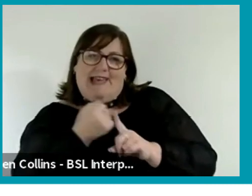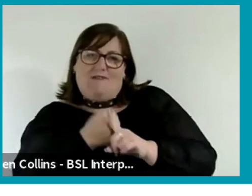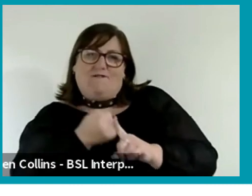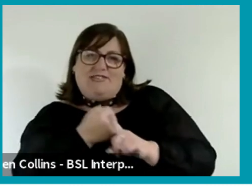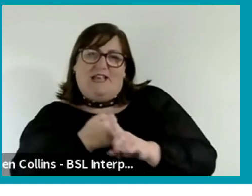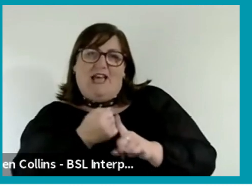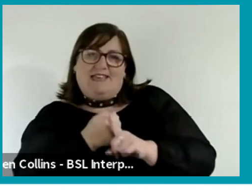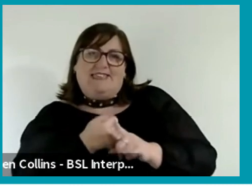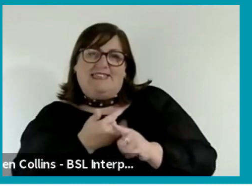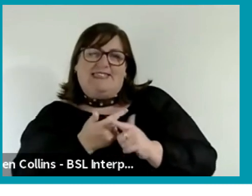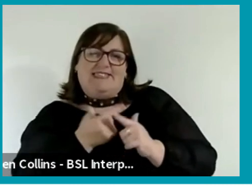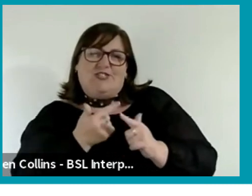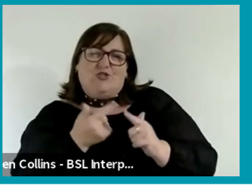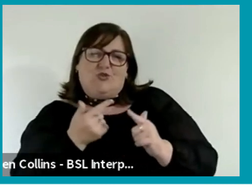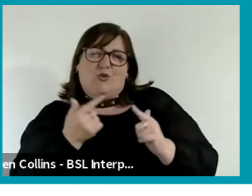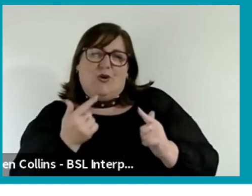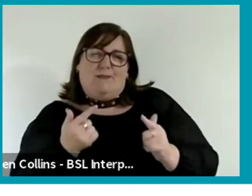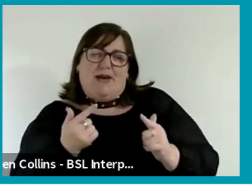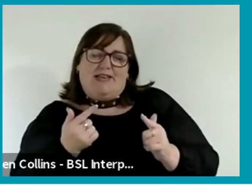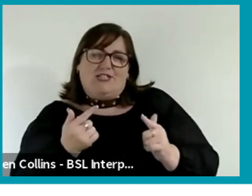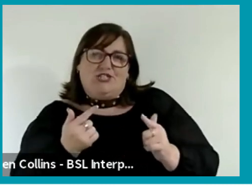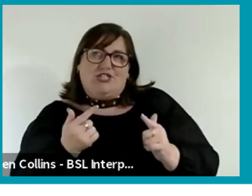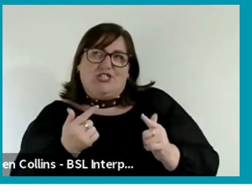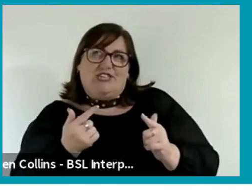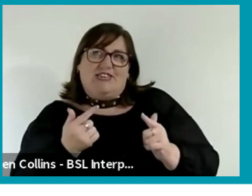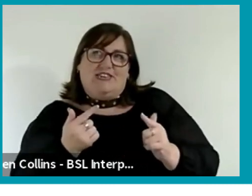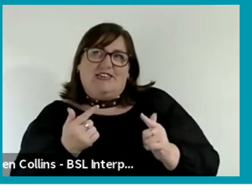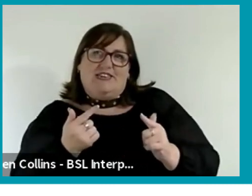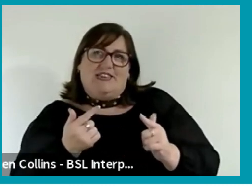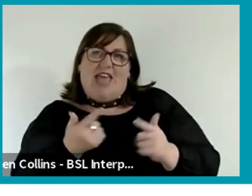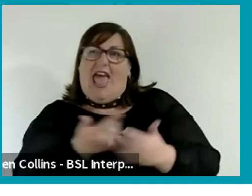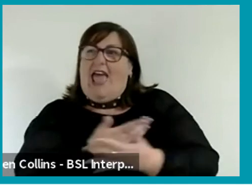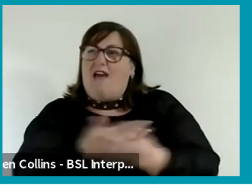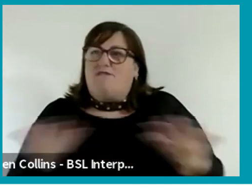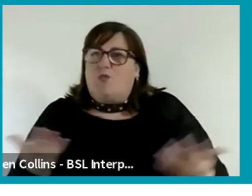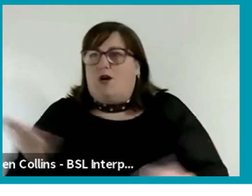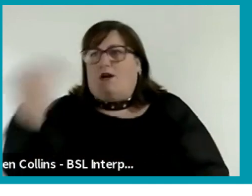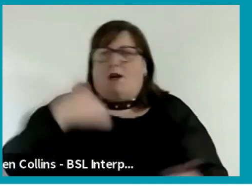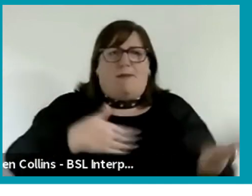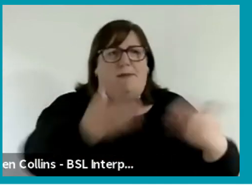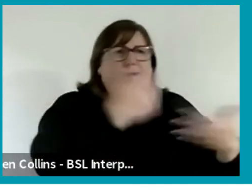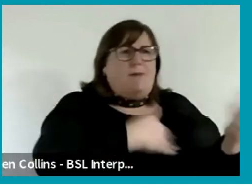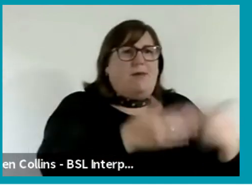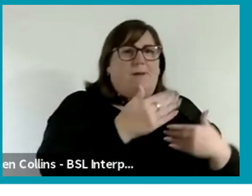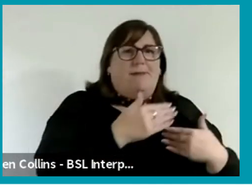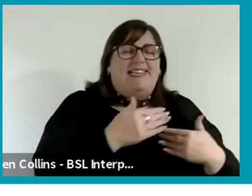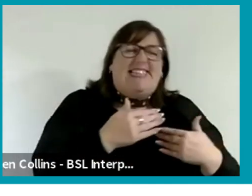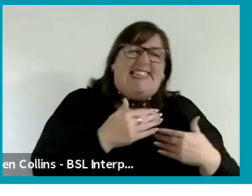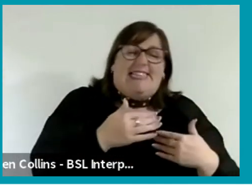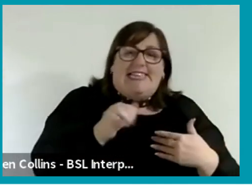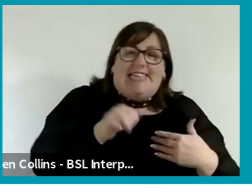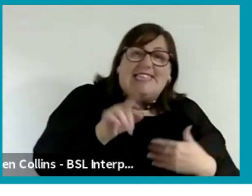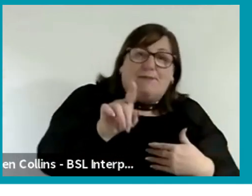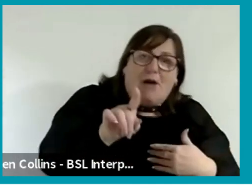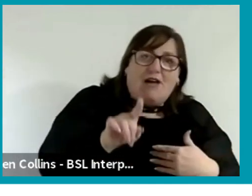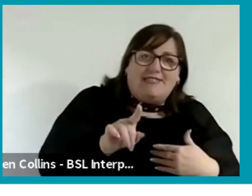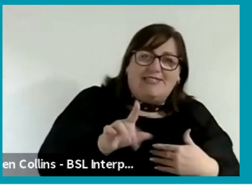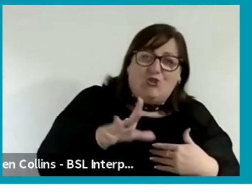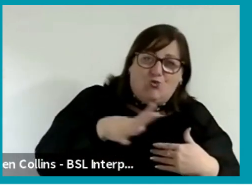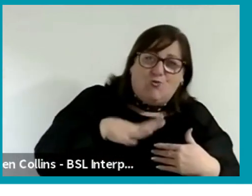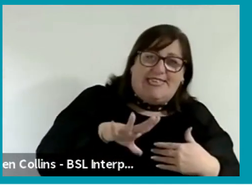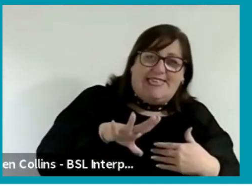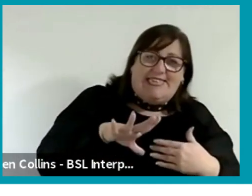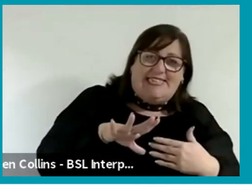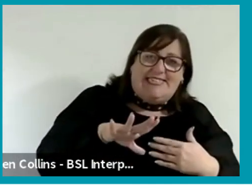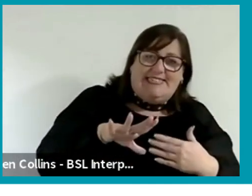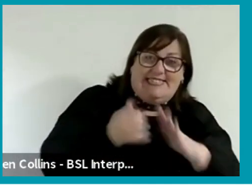can come to us. Of course, everyone can come to us. You need to bring your skills in. So think about your skills, and the rest is not important. And